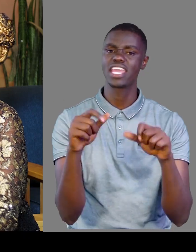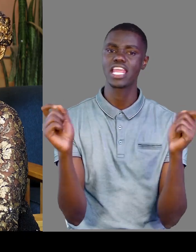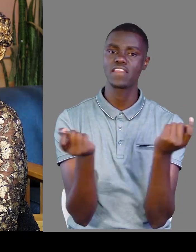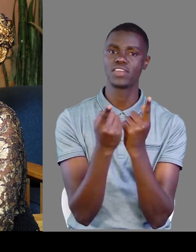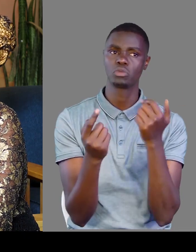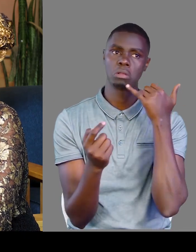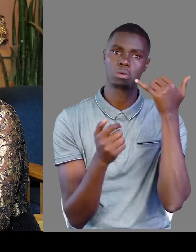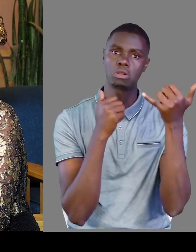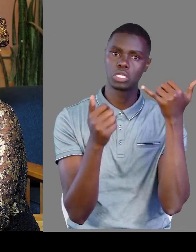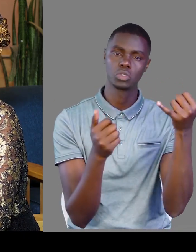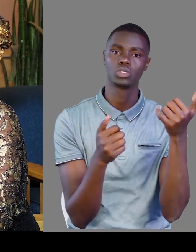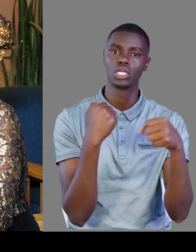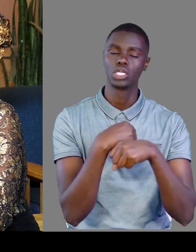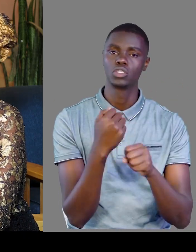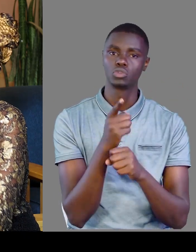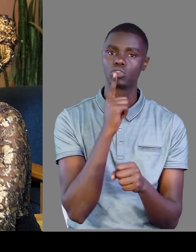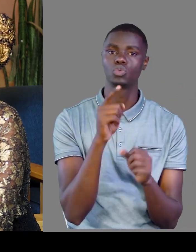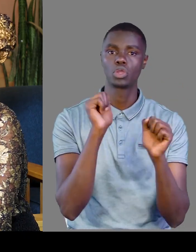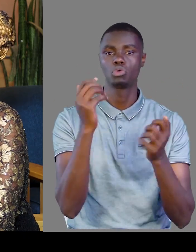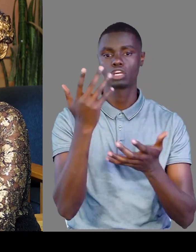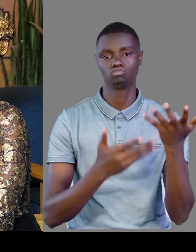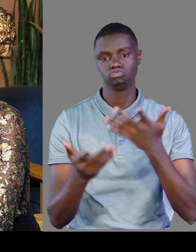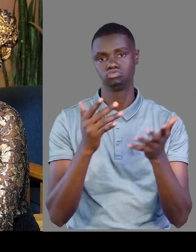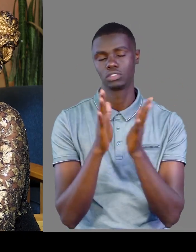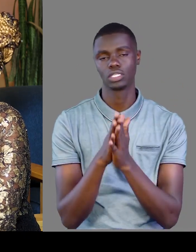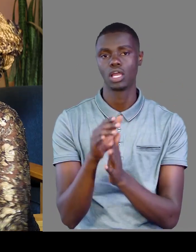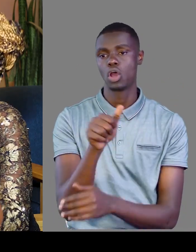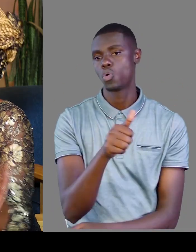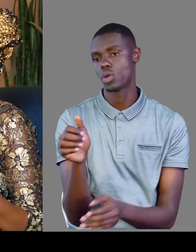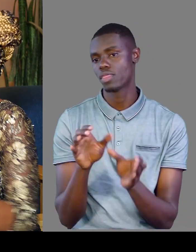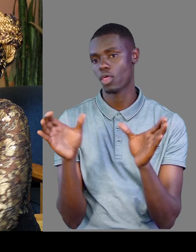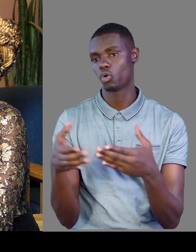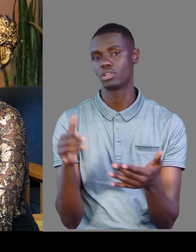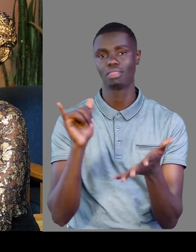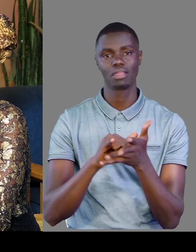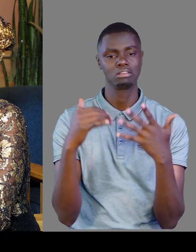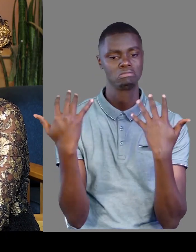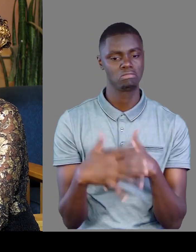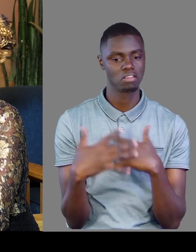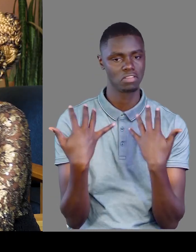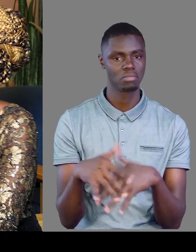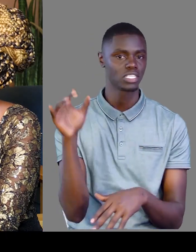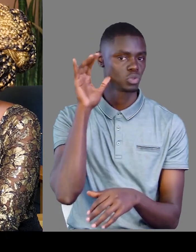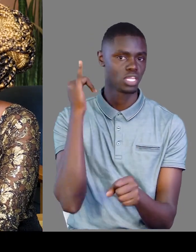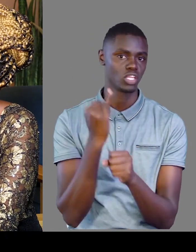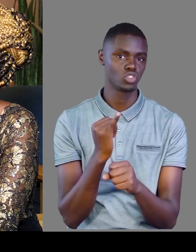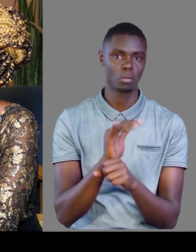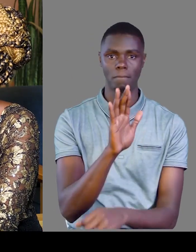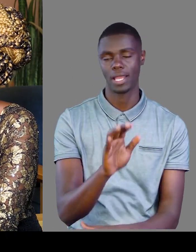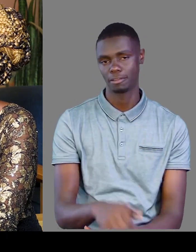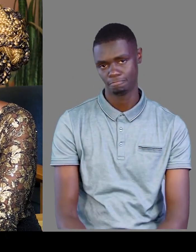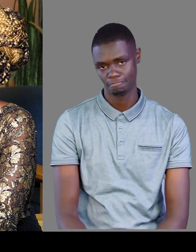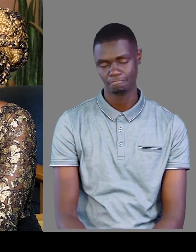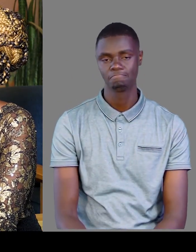I'm sure we'll also be hitting you up to make sure you can also interact with other communities, and that is very amazing to hear the job that you